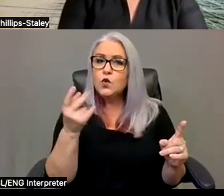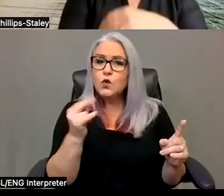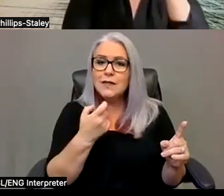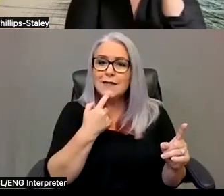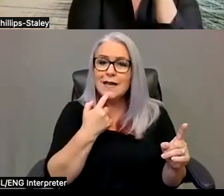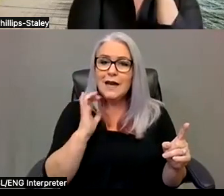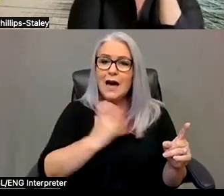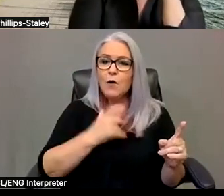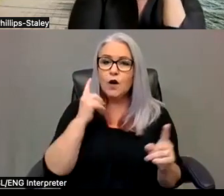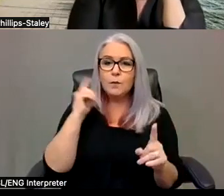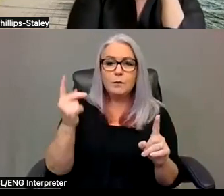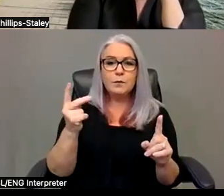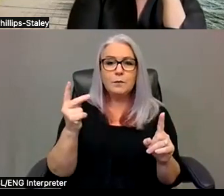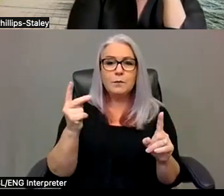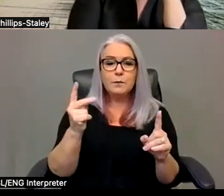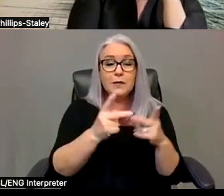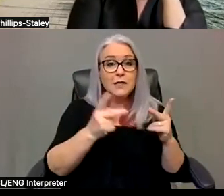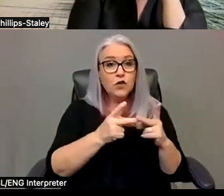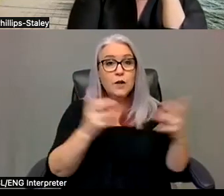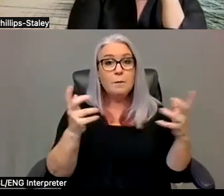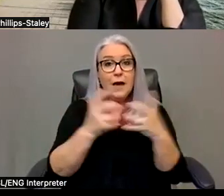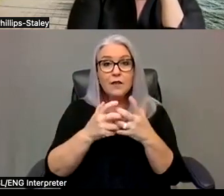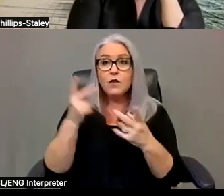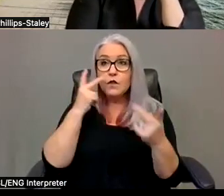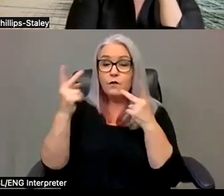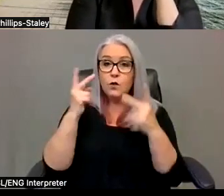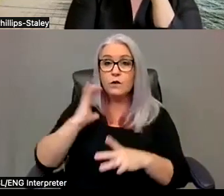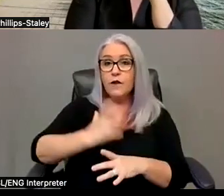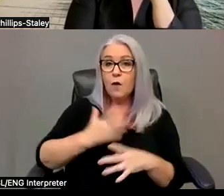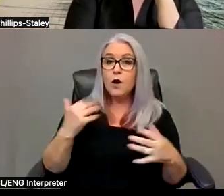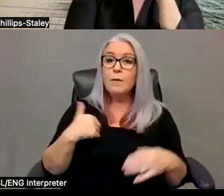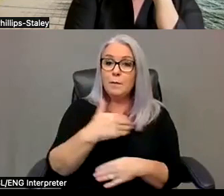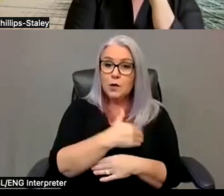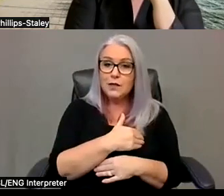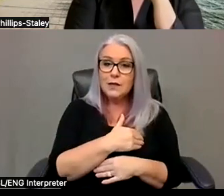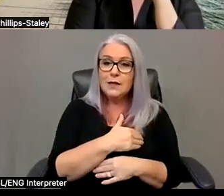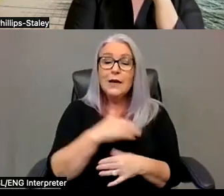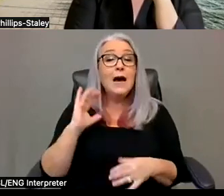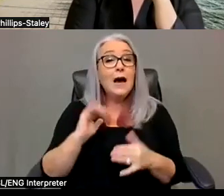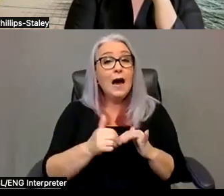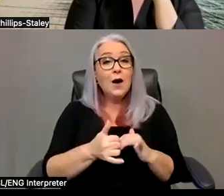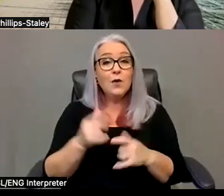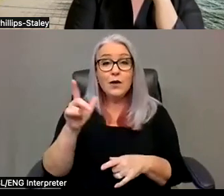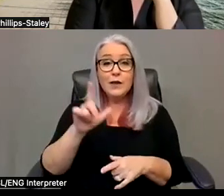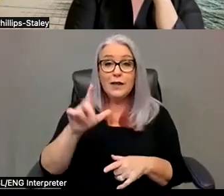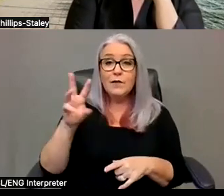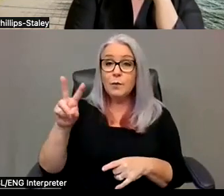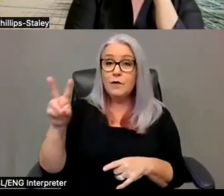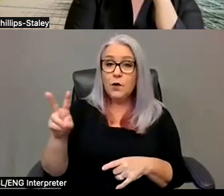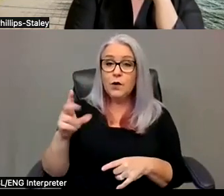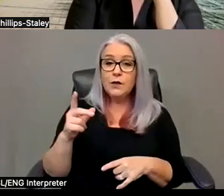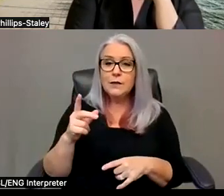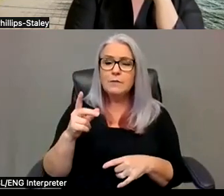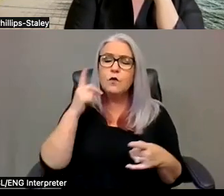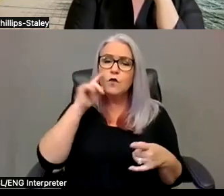match the views of our members. And she was referring to how the League of Women Voters comes to their position on